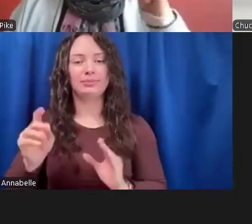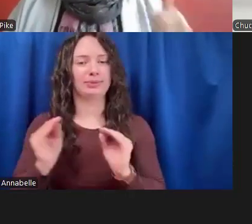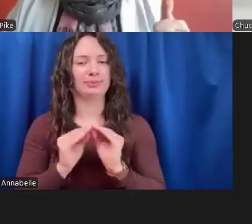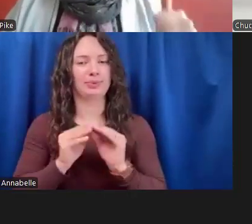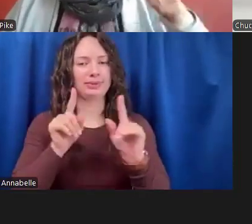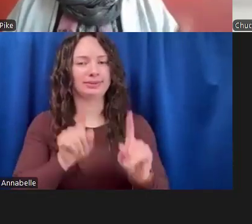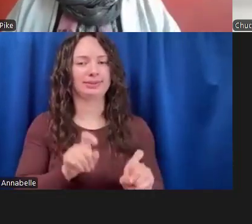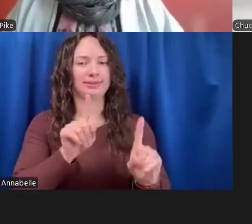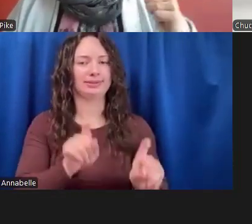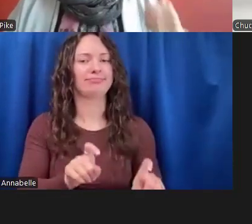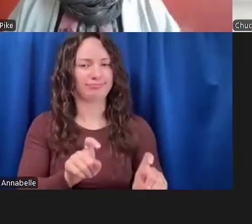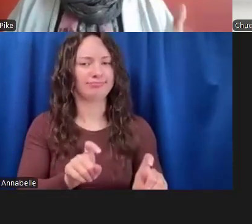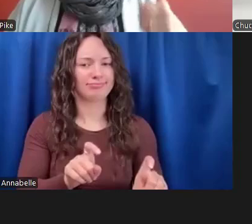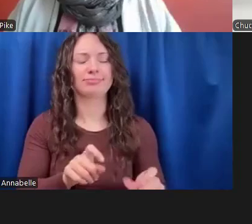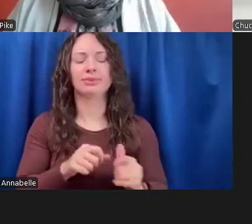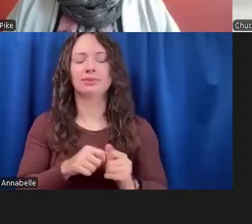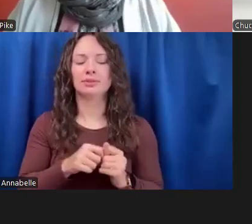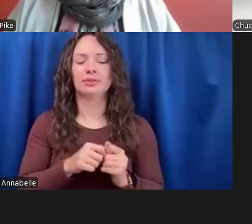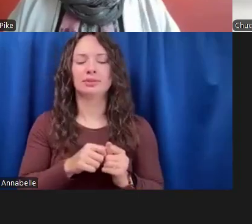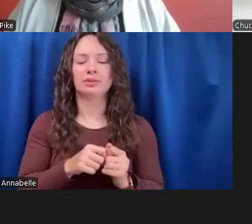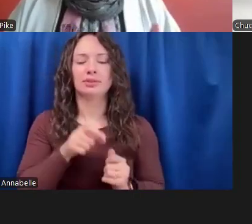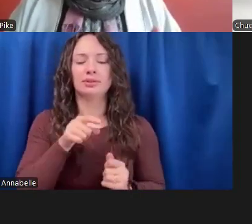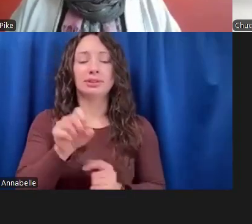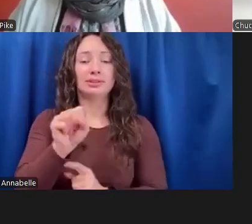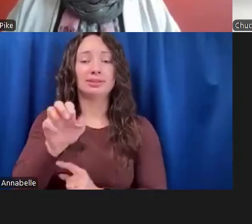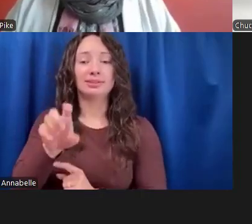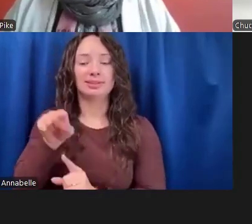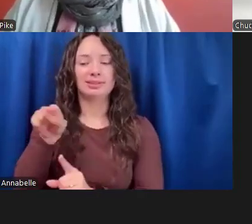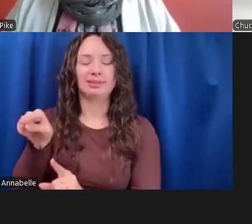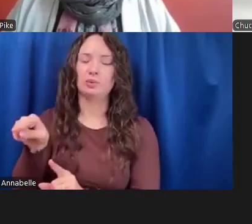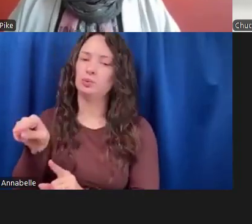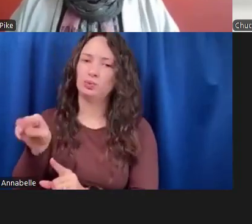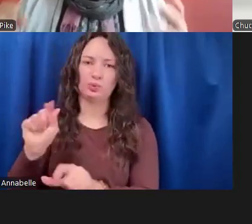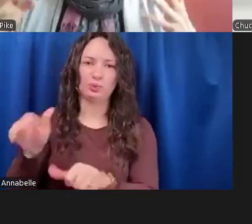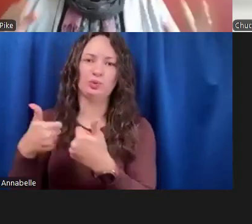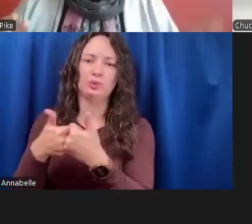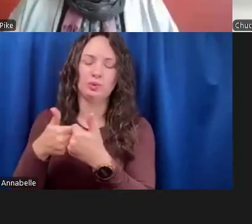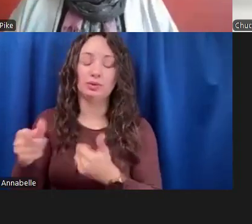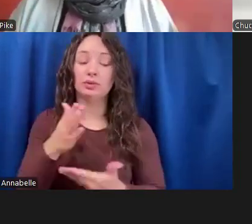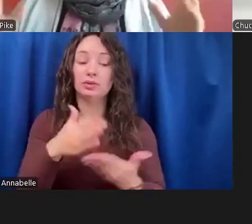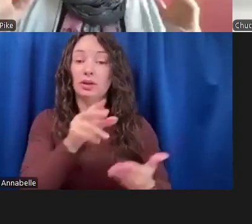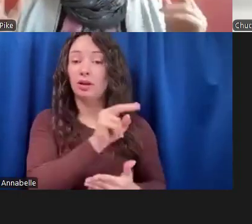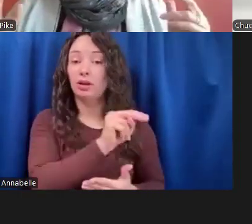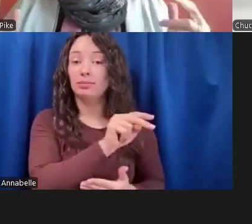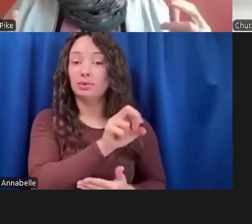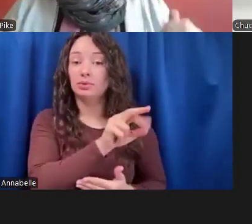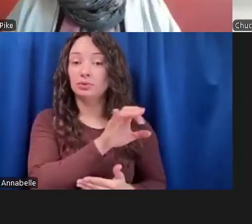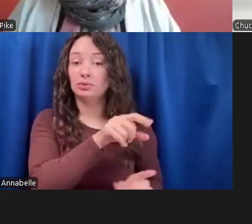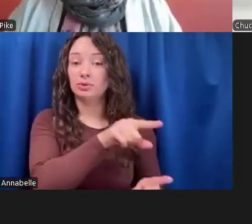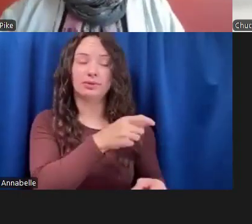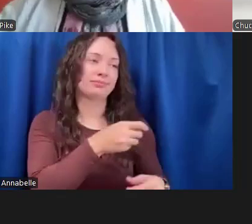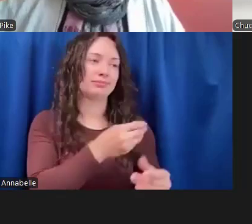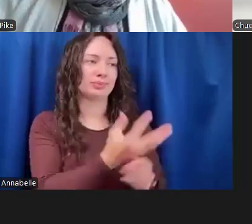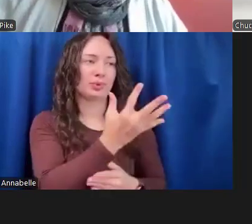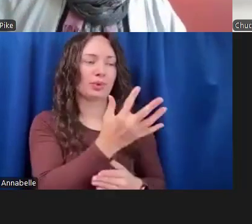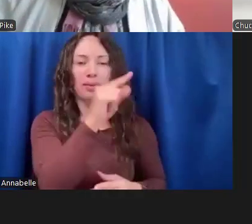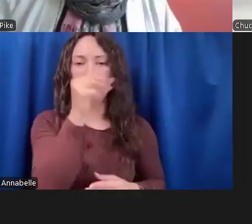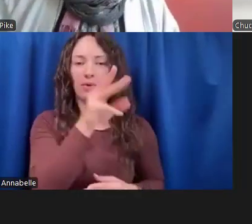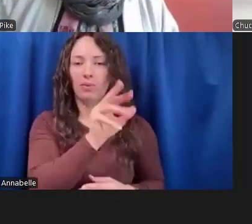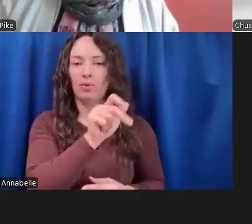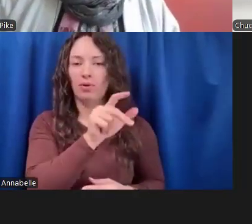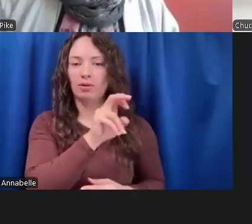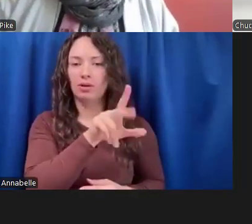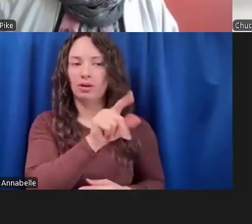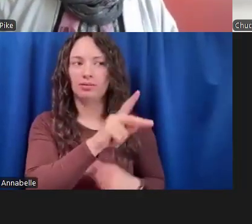envelope because yes, seed is the bottleneck. Most of our nurseries, they'll grow one type of like black walnut. They're not going to grow